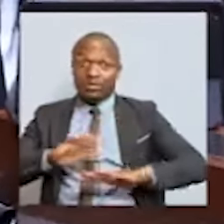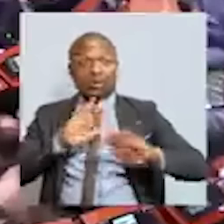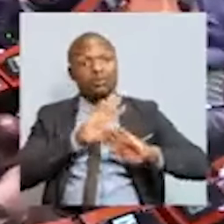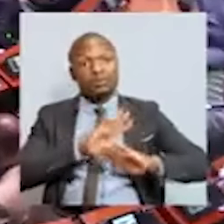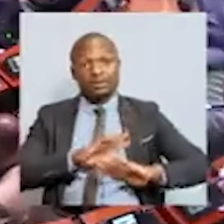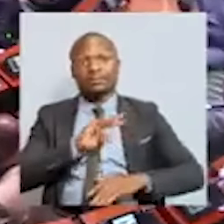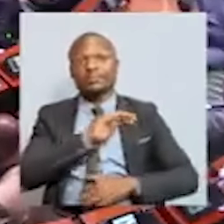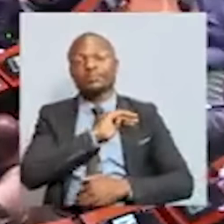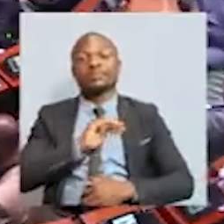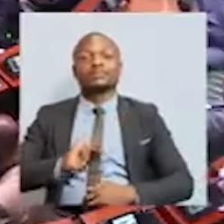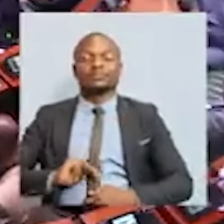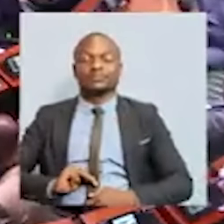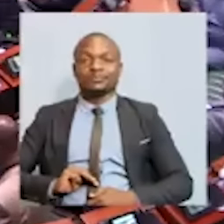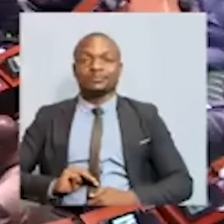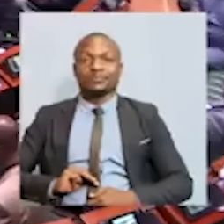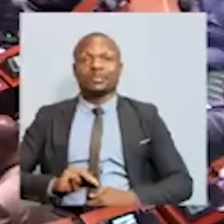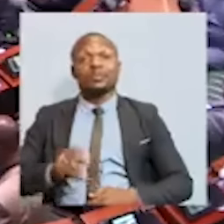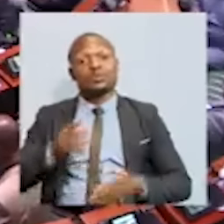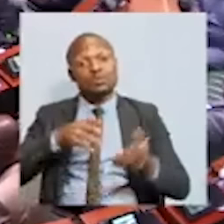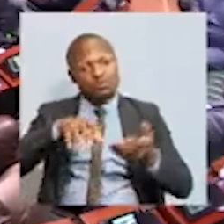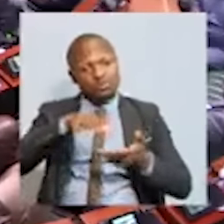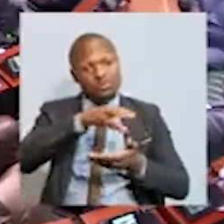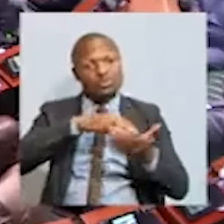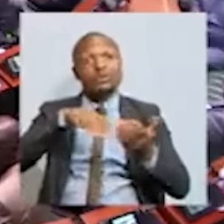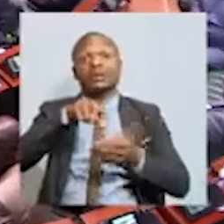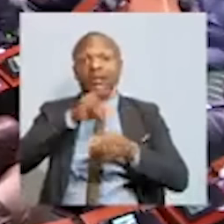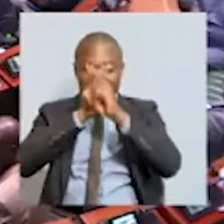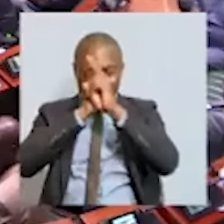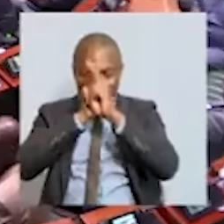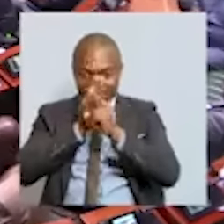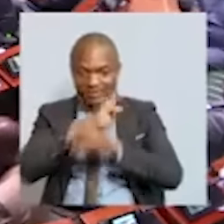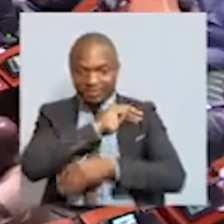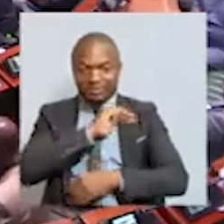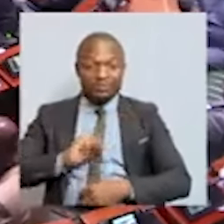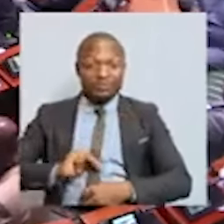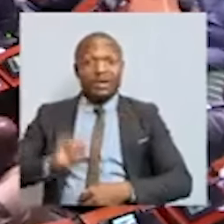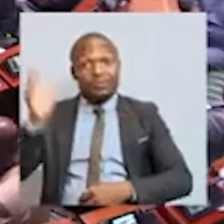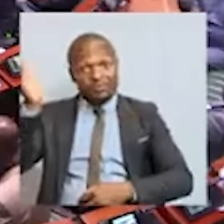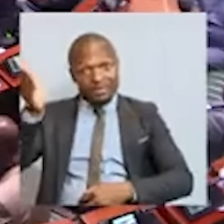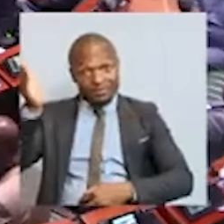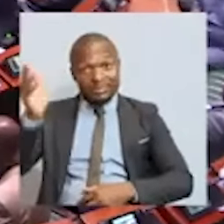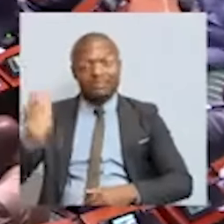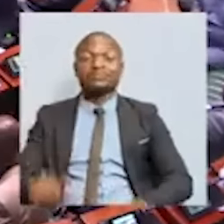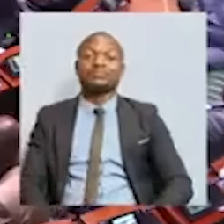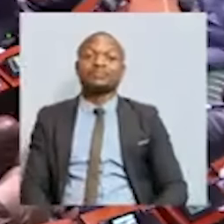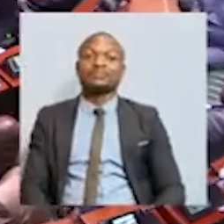order. You are disturbing the honorable member on the floor.